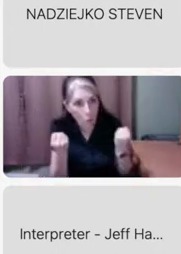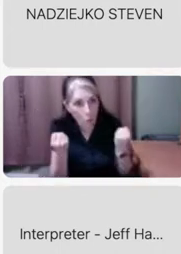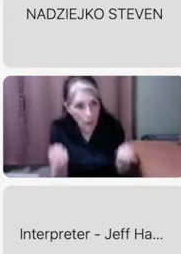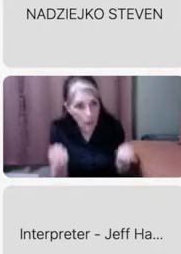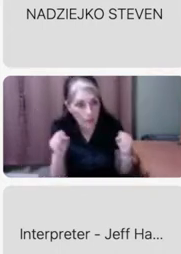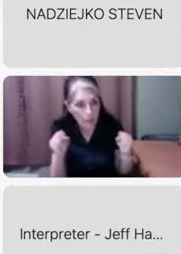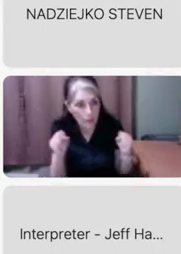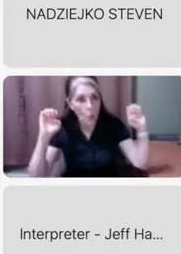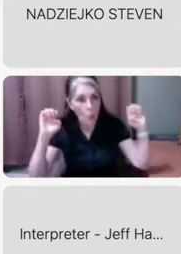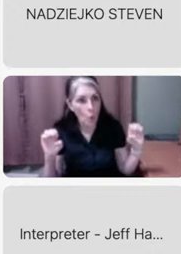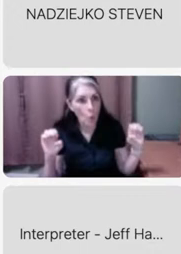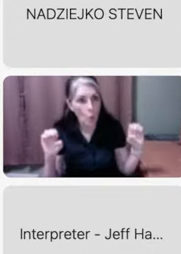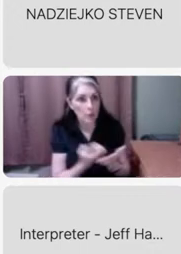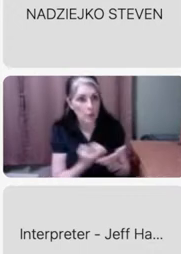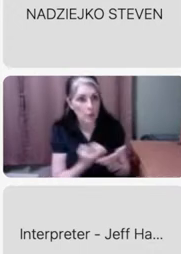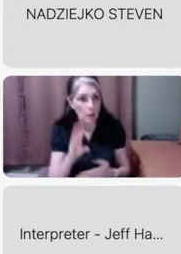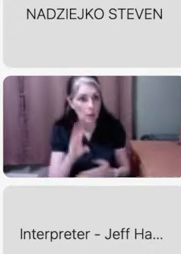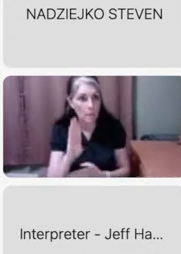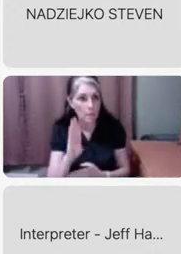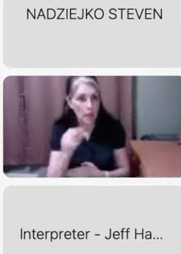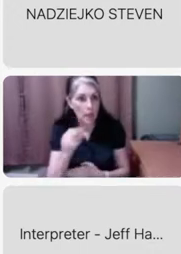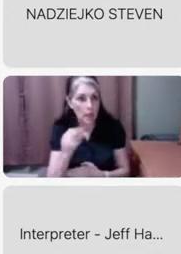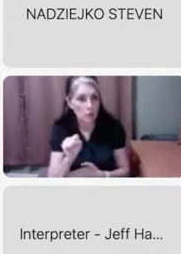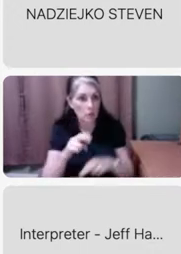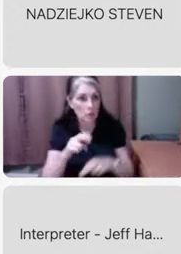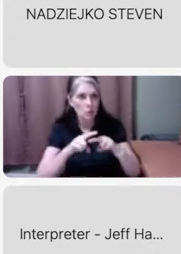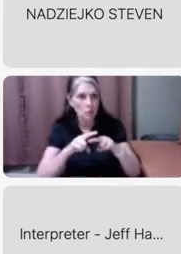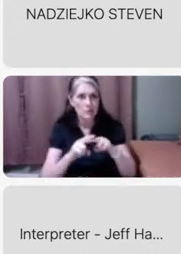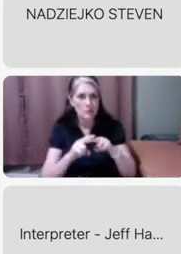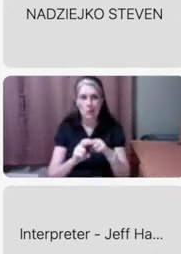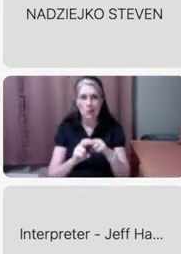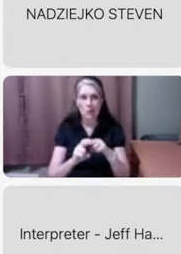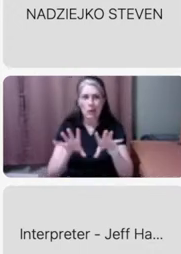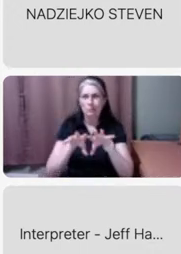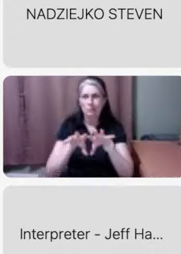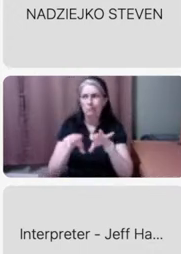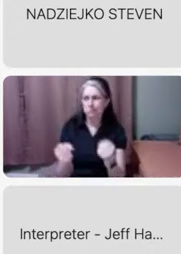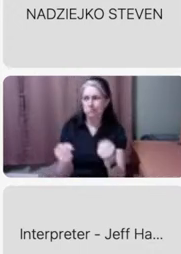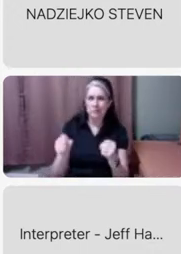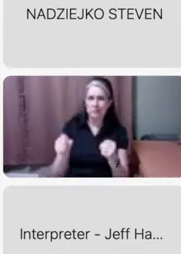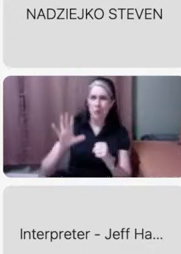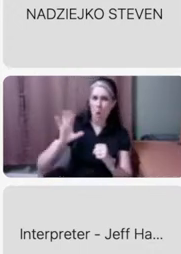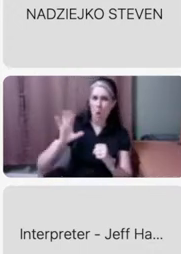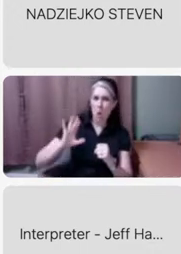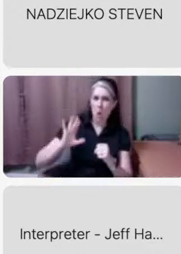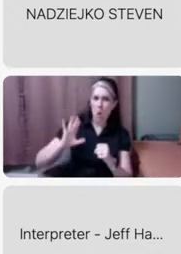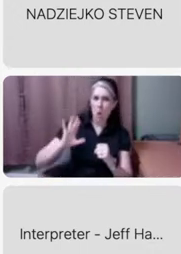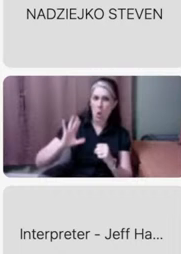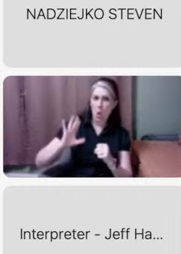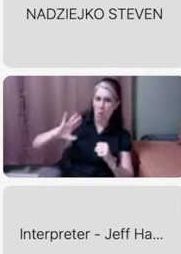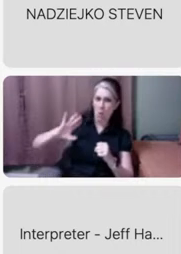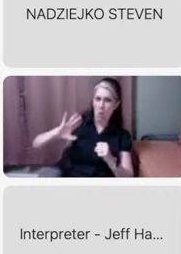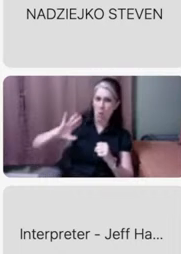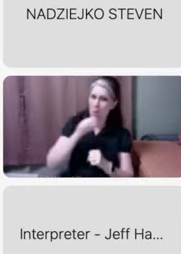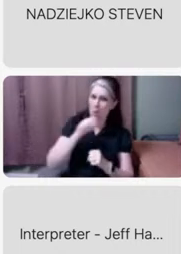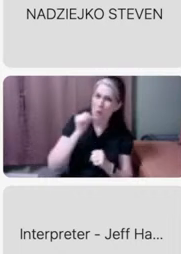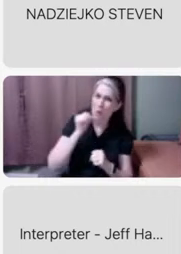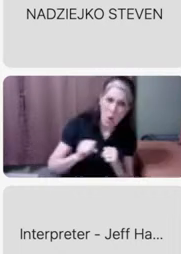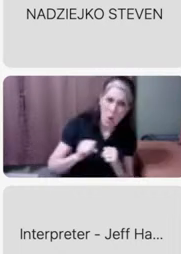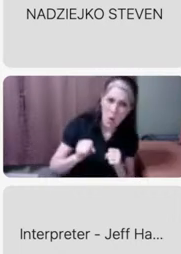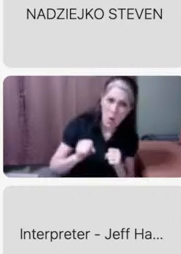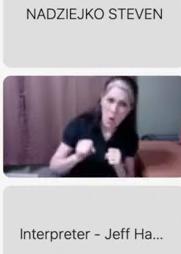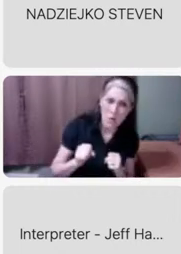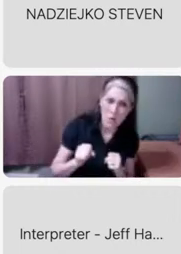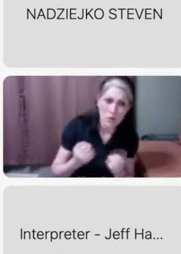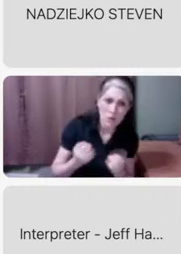like you sit on it and it falls apart so i mean it's ancient it's been there since you were there and countless other principles before you